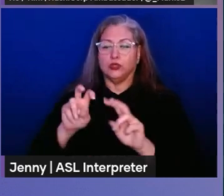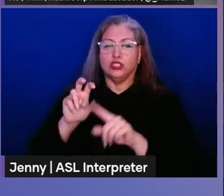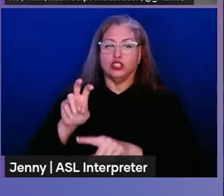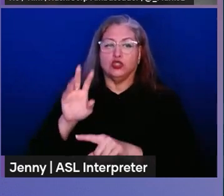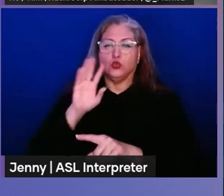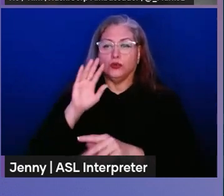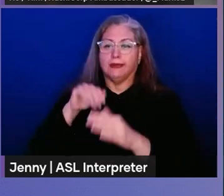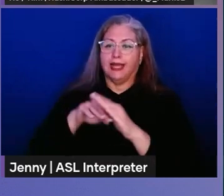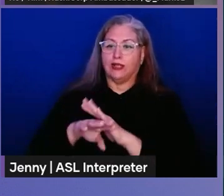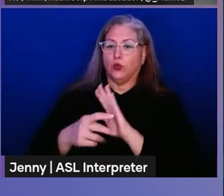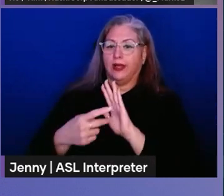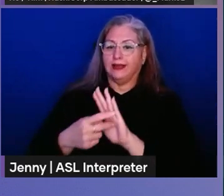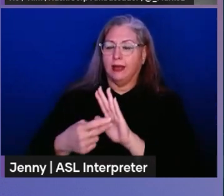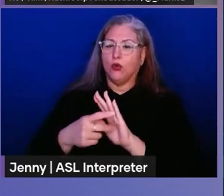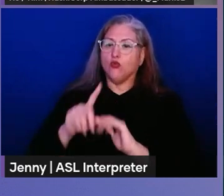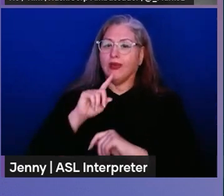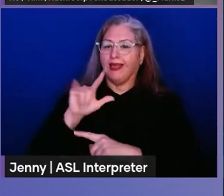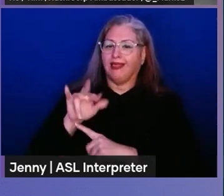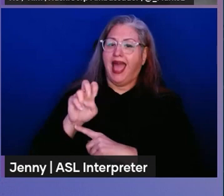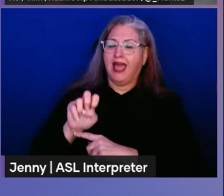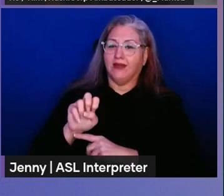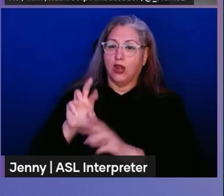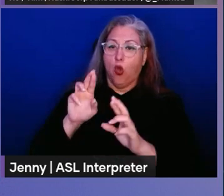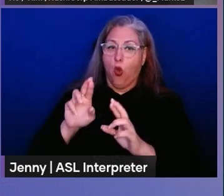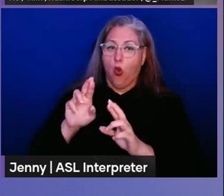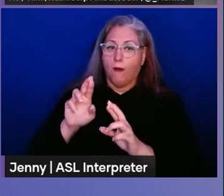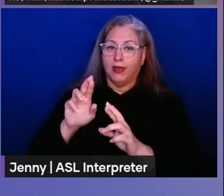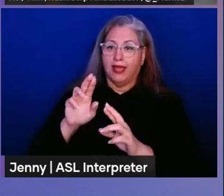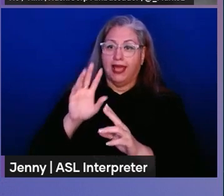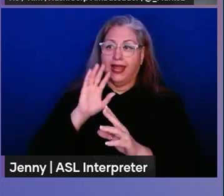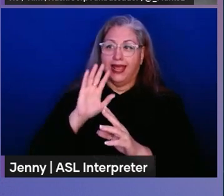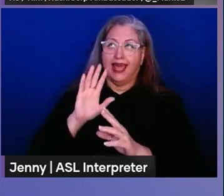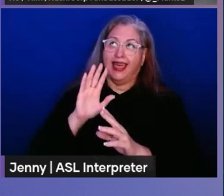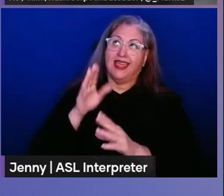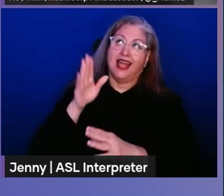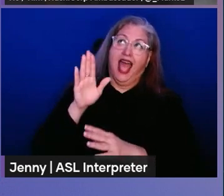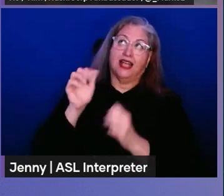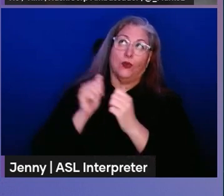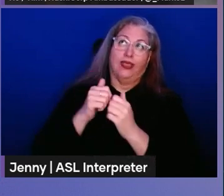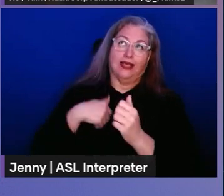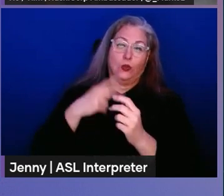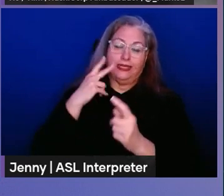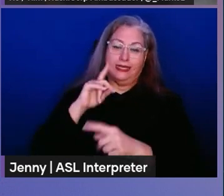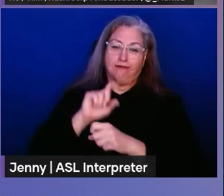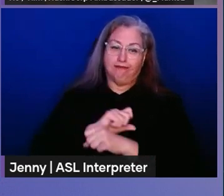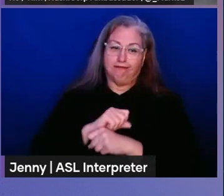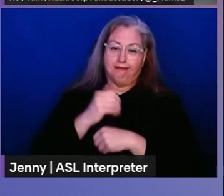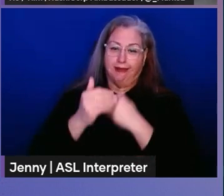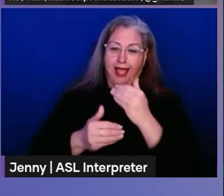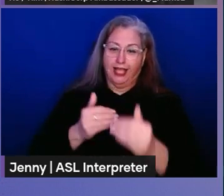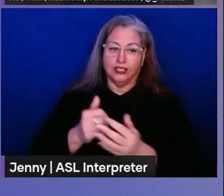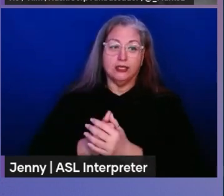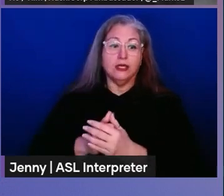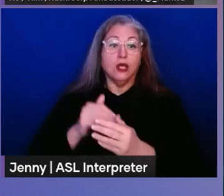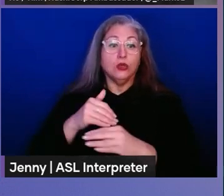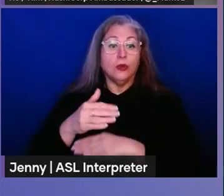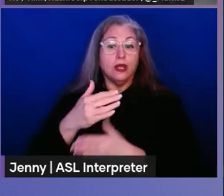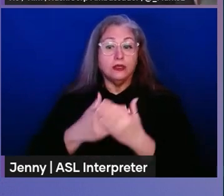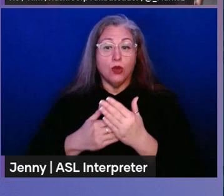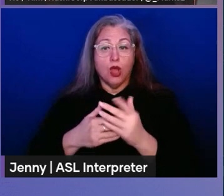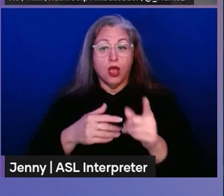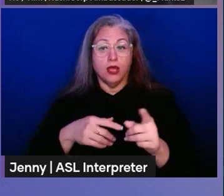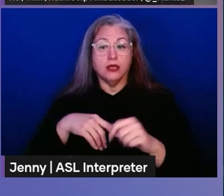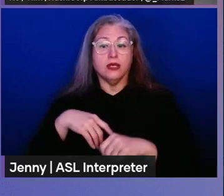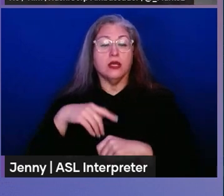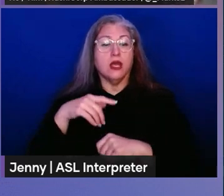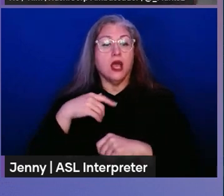the demo, live demo, and hopefully the demo gods are with us, and we're going to see that in action. The next phase here, for example, is I'm